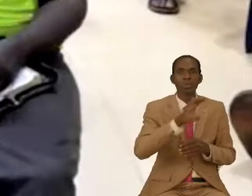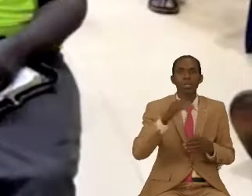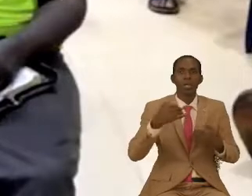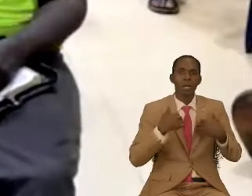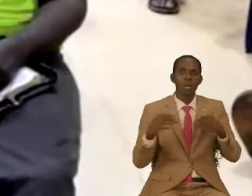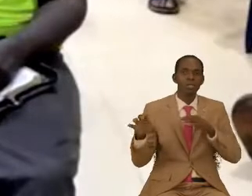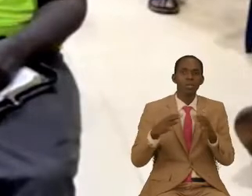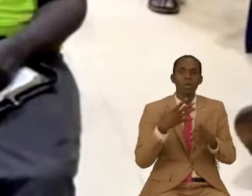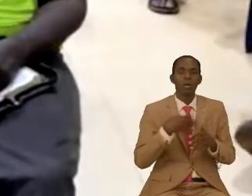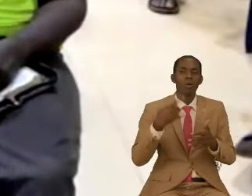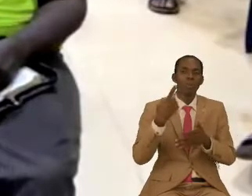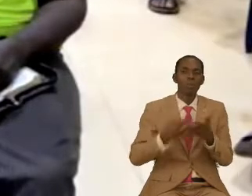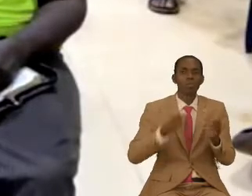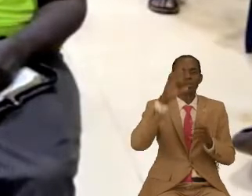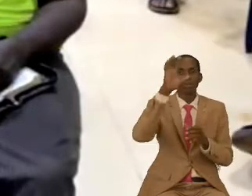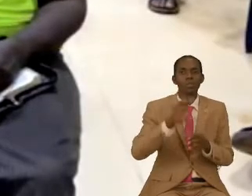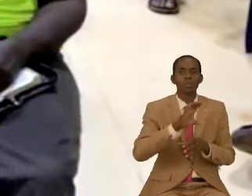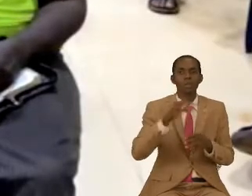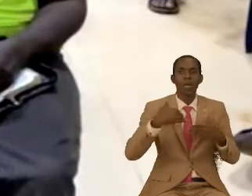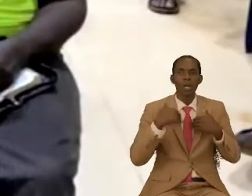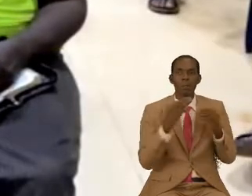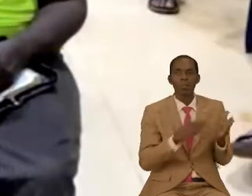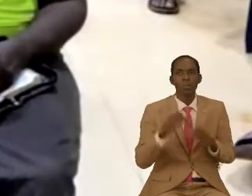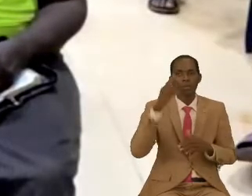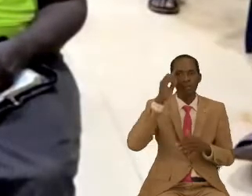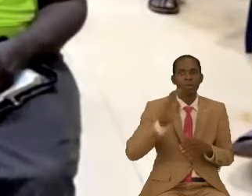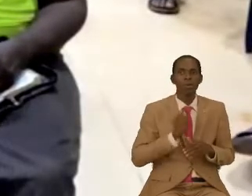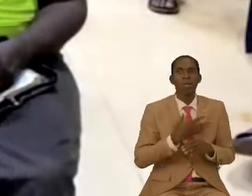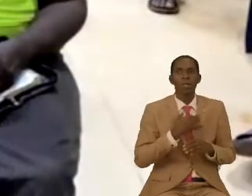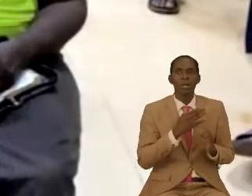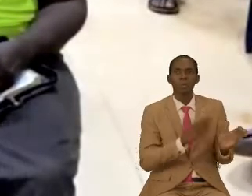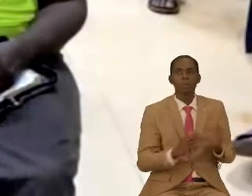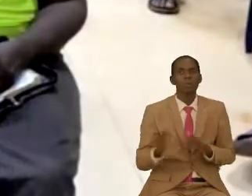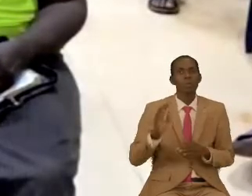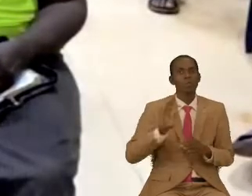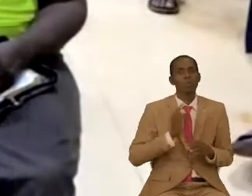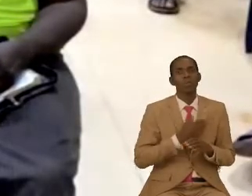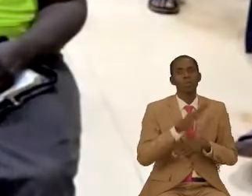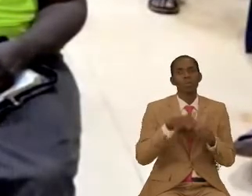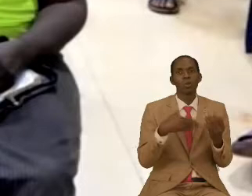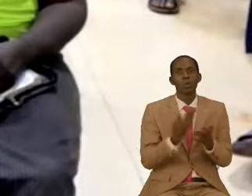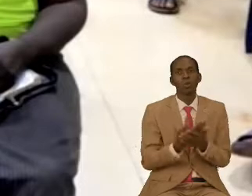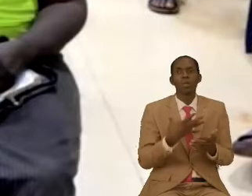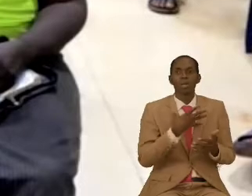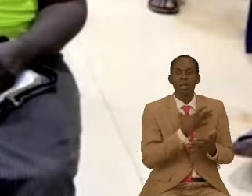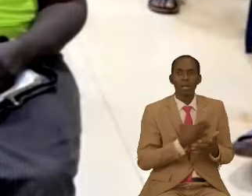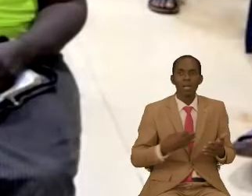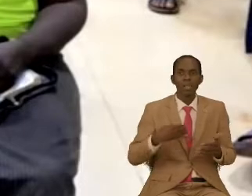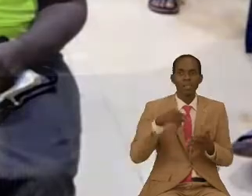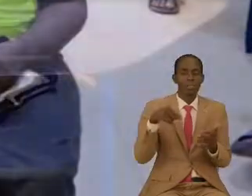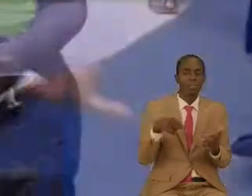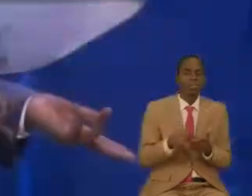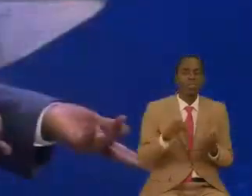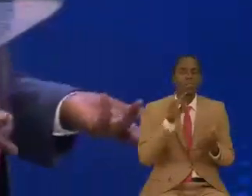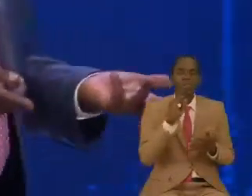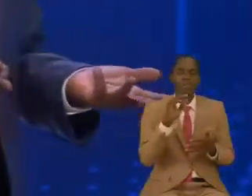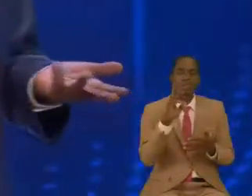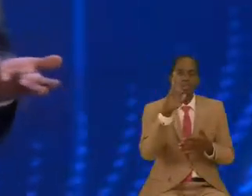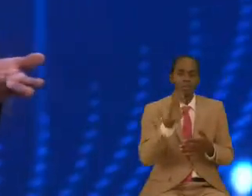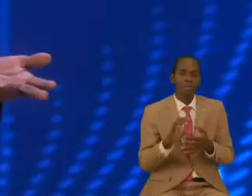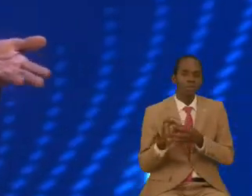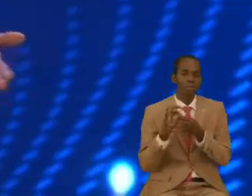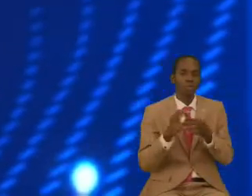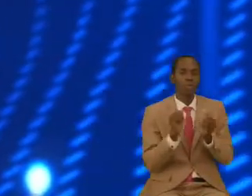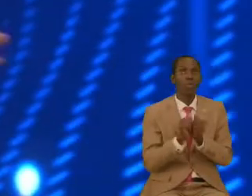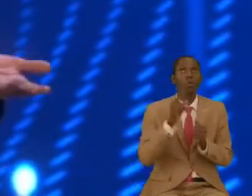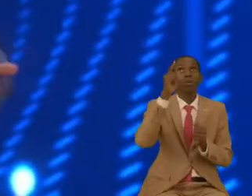cross has prepared for us and prepared us for. It says reconciliation with God, redemption